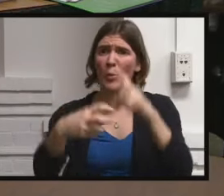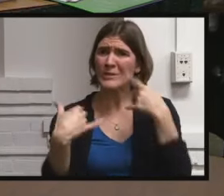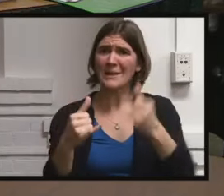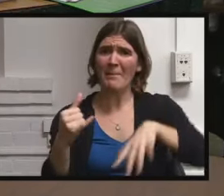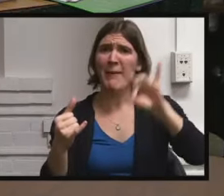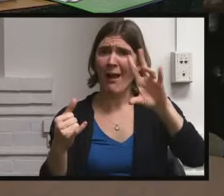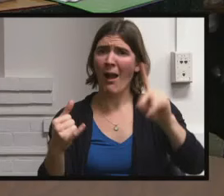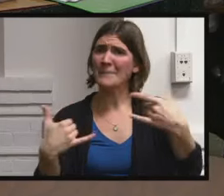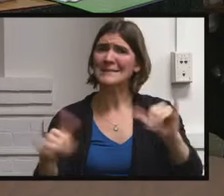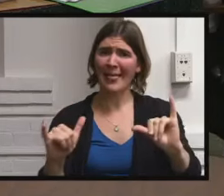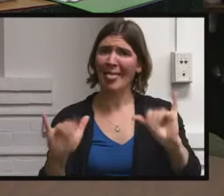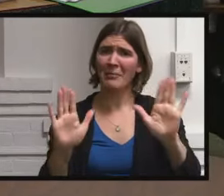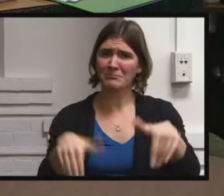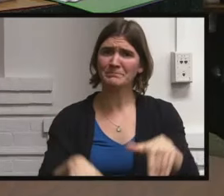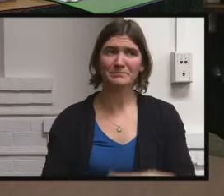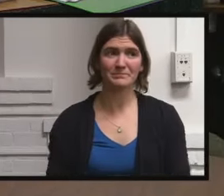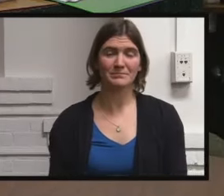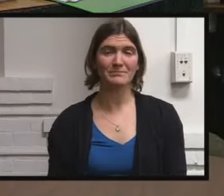for collection.